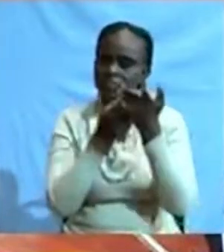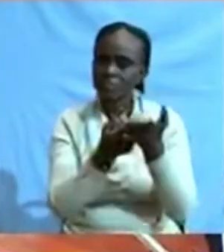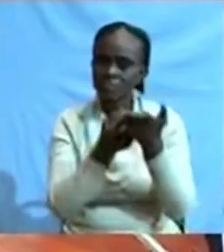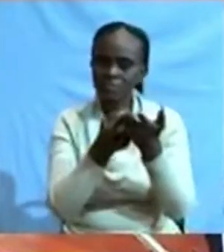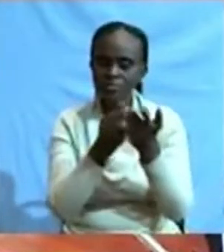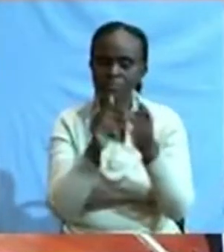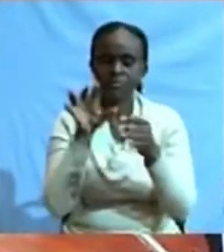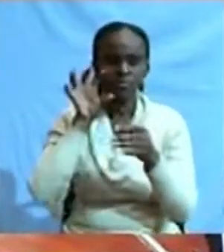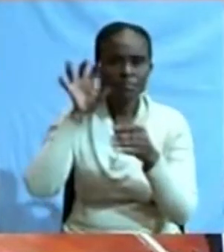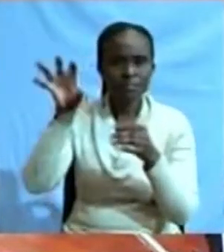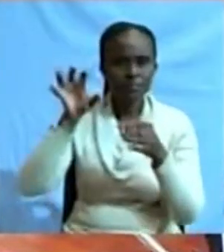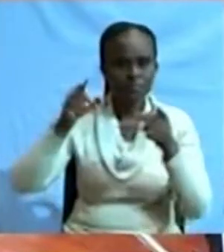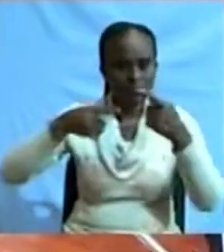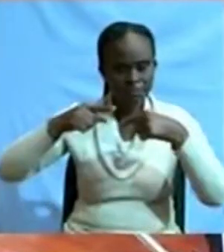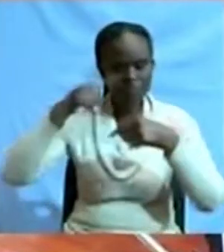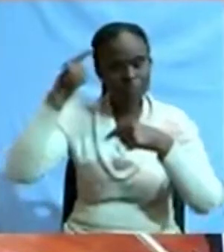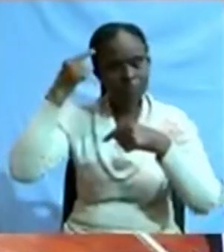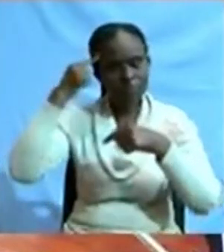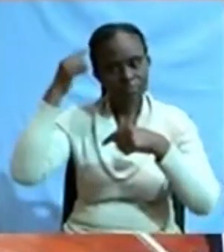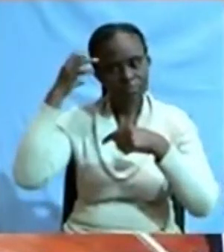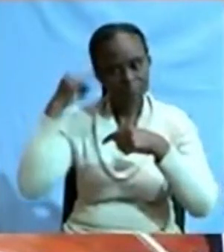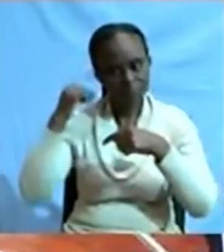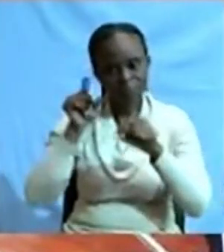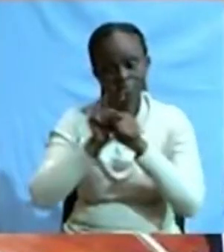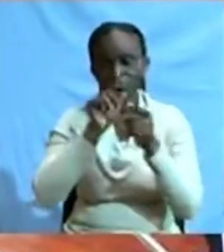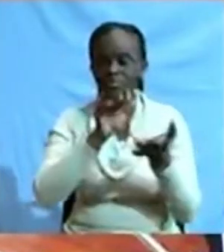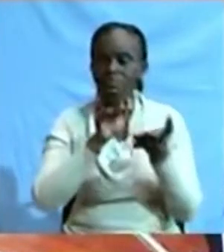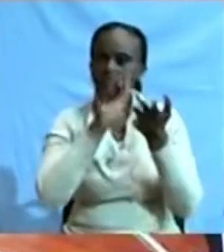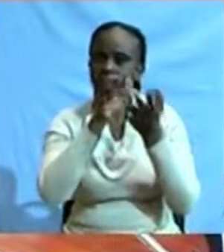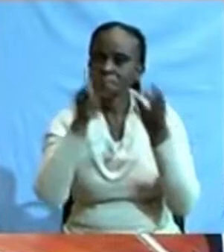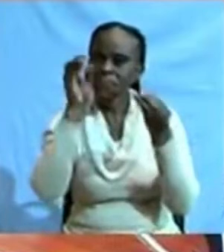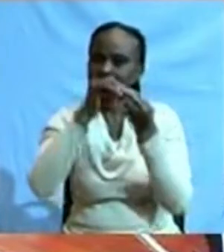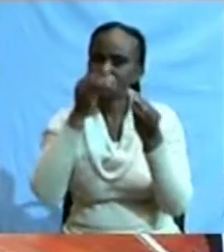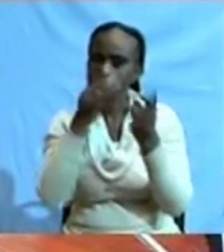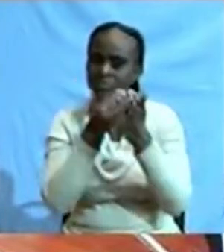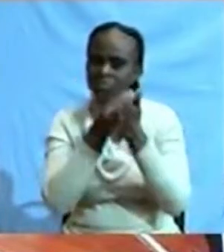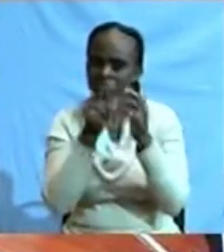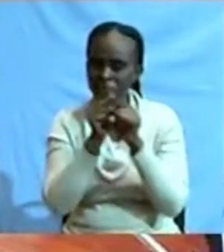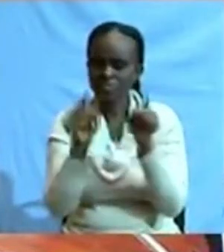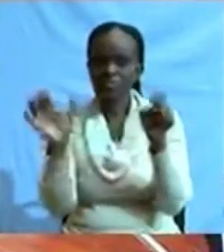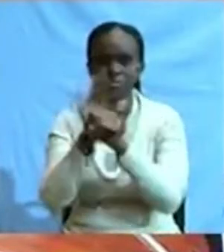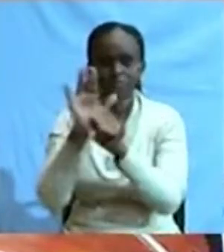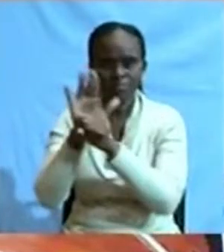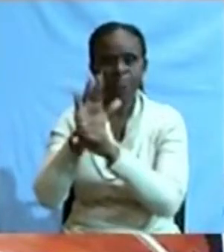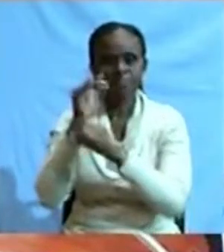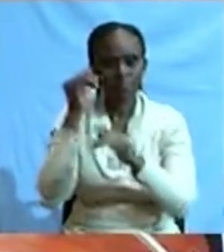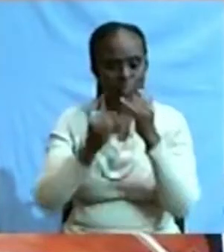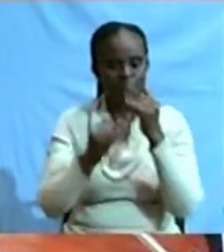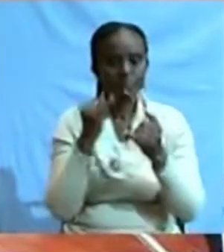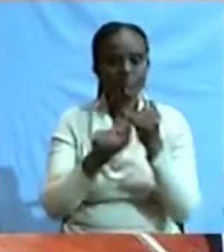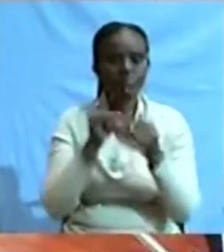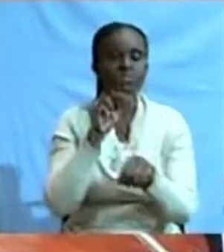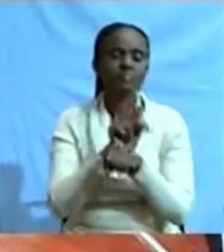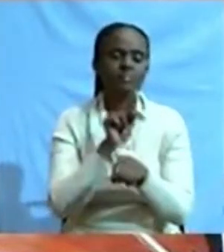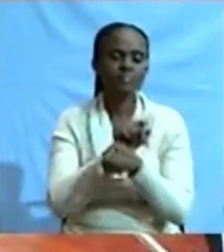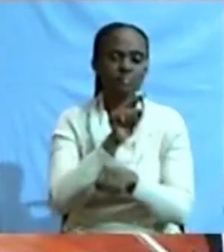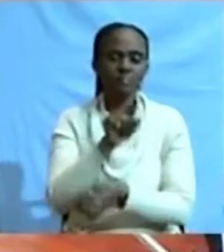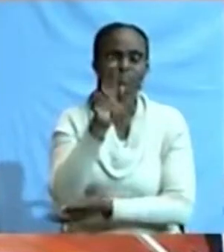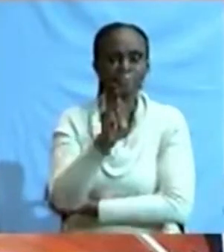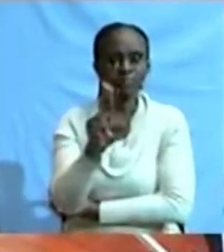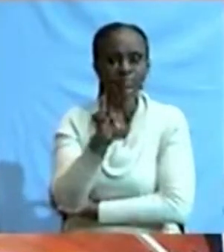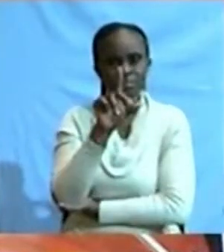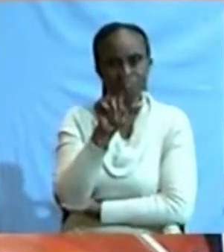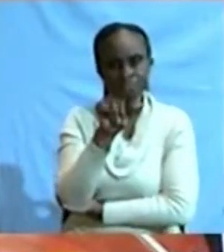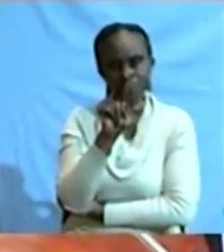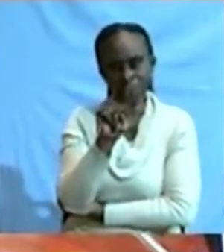the provincial local government officer to allocate additional funds to fully complete the said project using